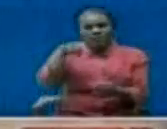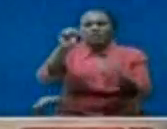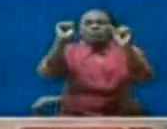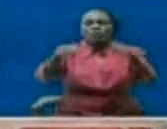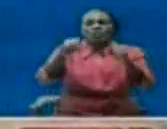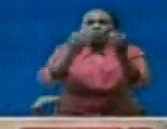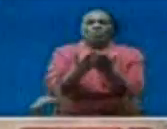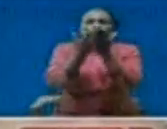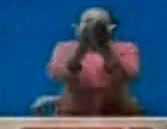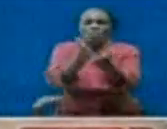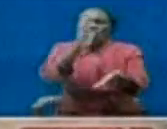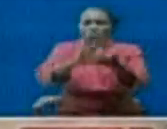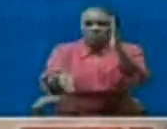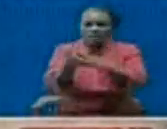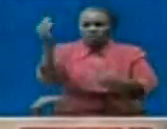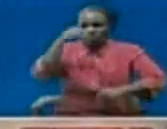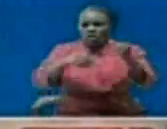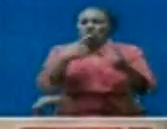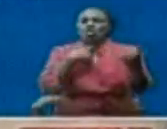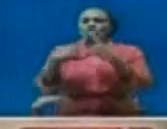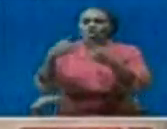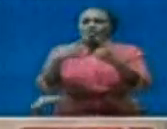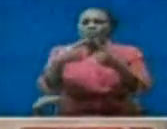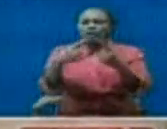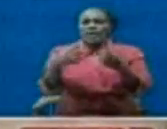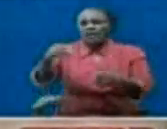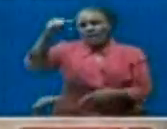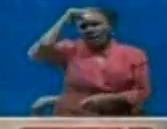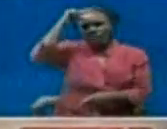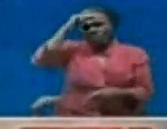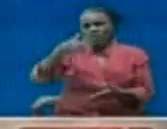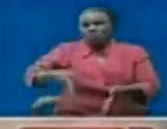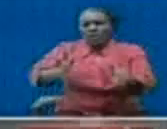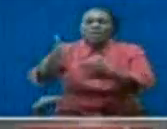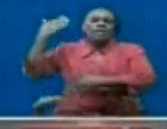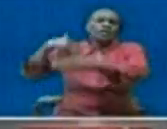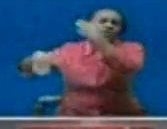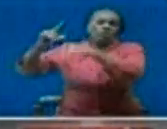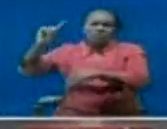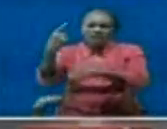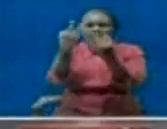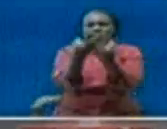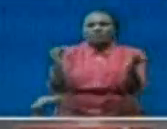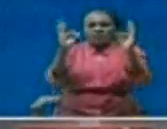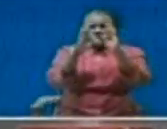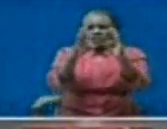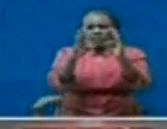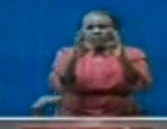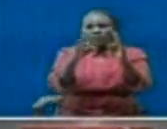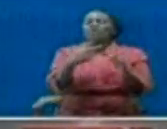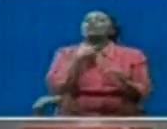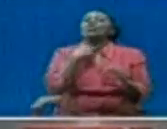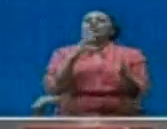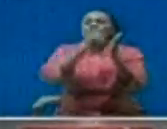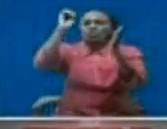easily put in even without a referendum. We're talking about the nature of our government. Historically, we fought the first liberation. Get rid of the colonialists. Let us